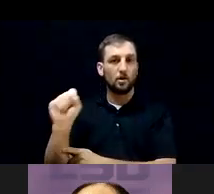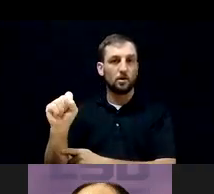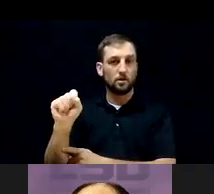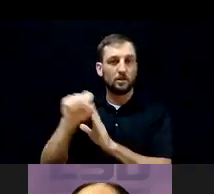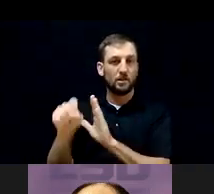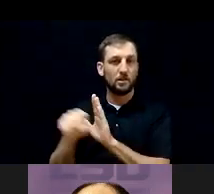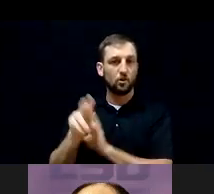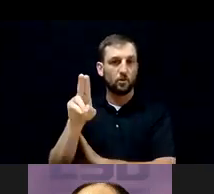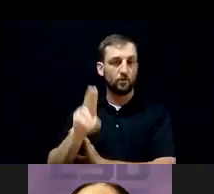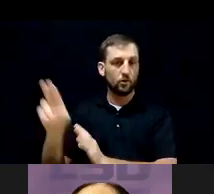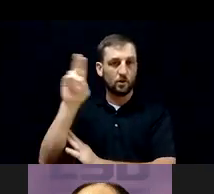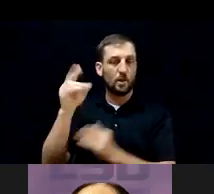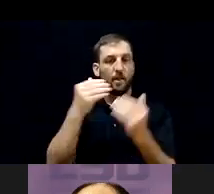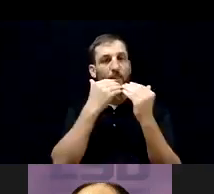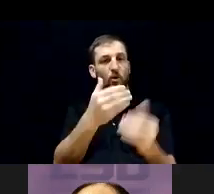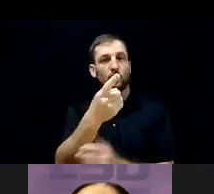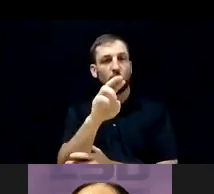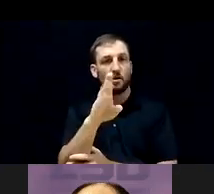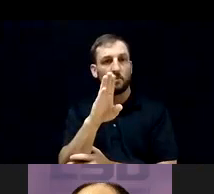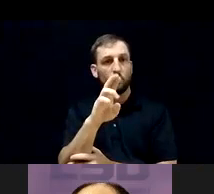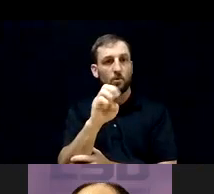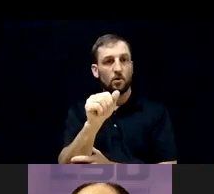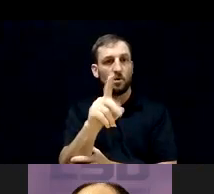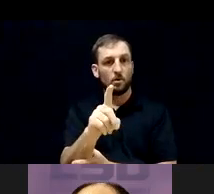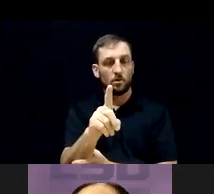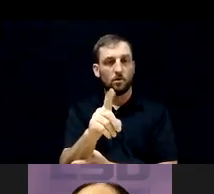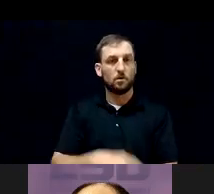Thank you, Dr. Breaud.